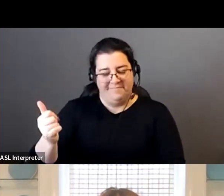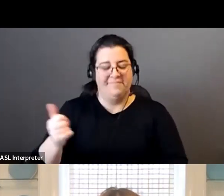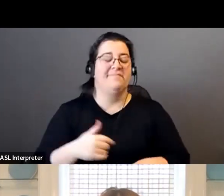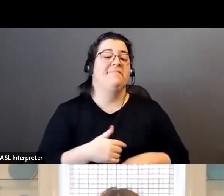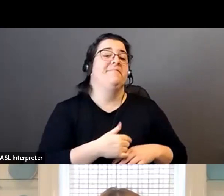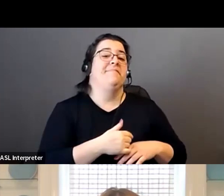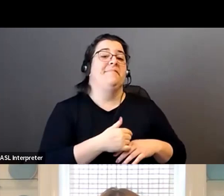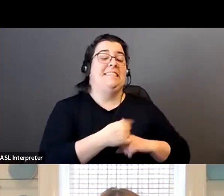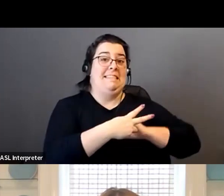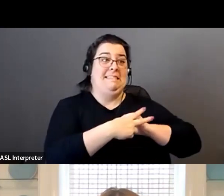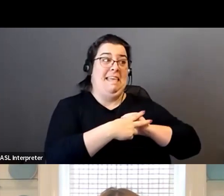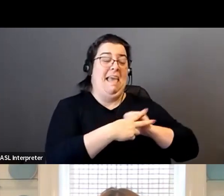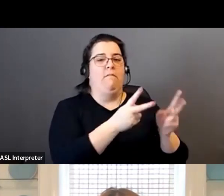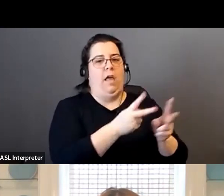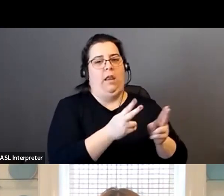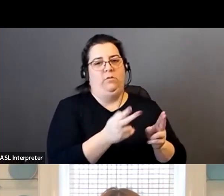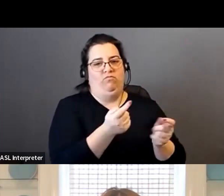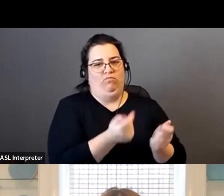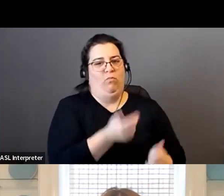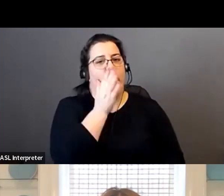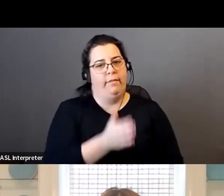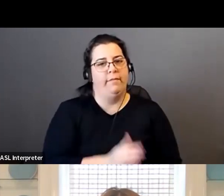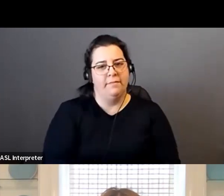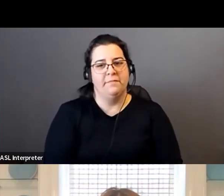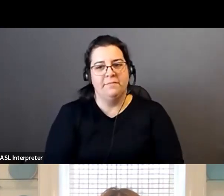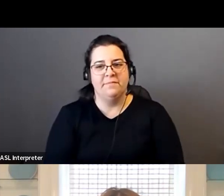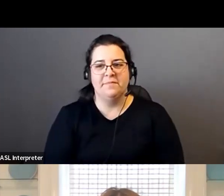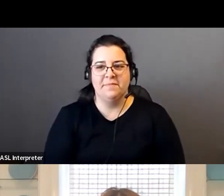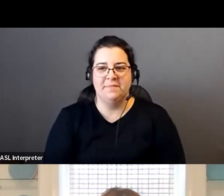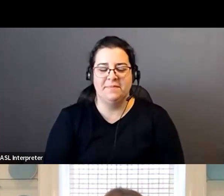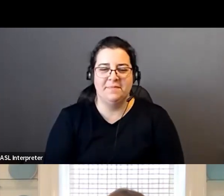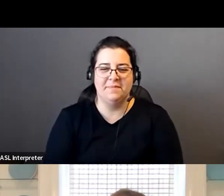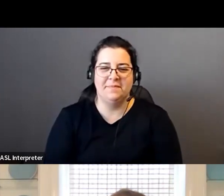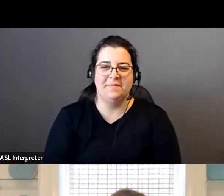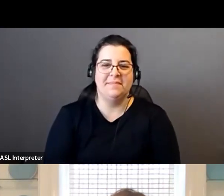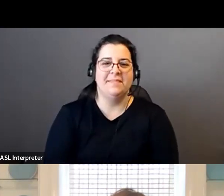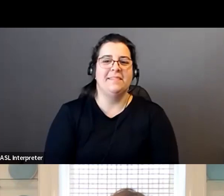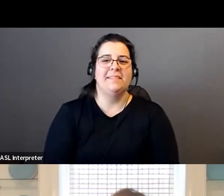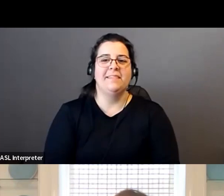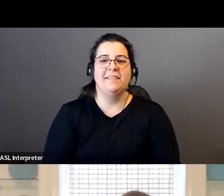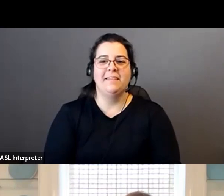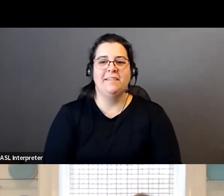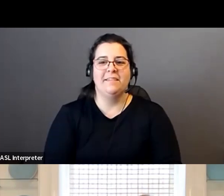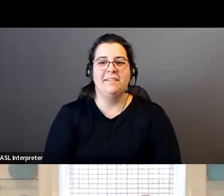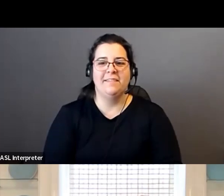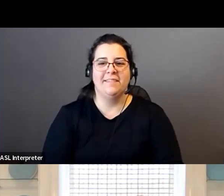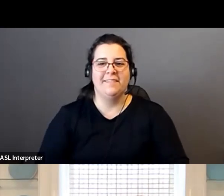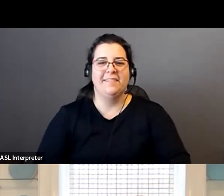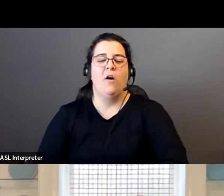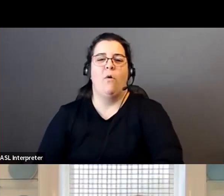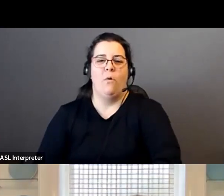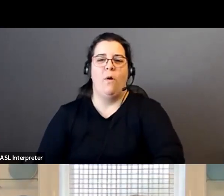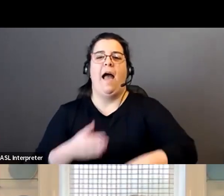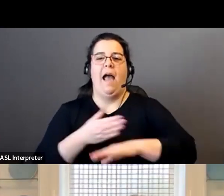our show, and it's actually funny. We're thinking about doing creating a community, just having a private party will catch all